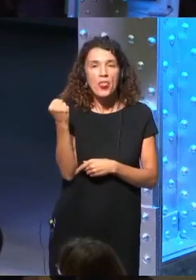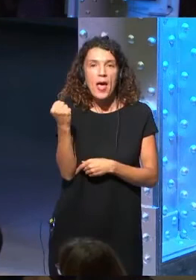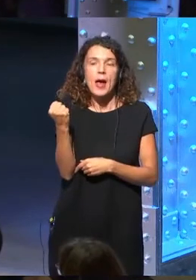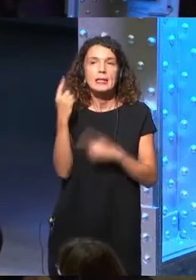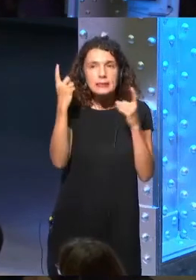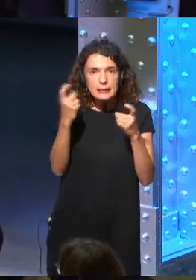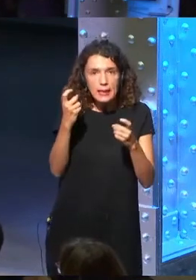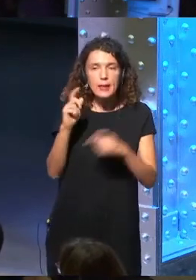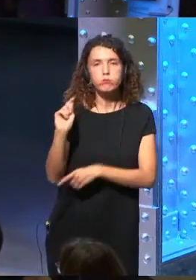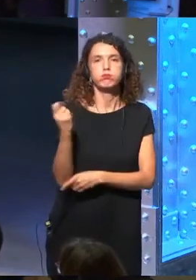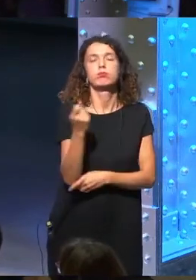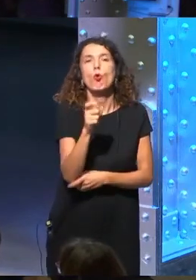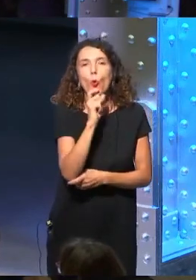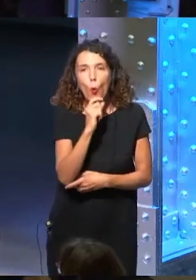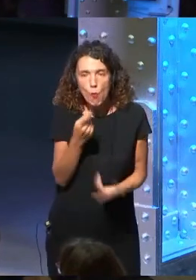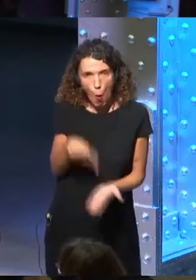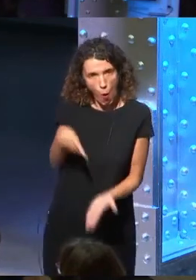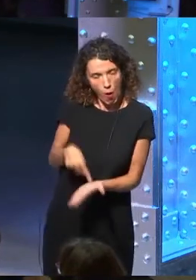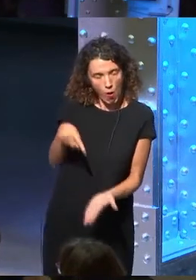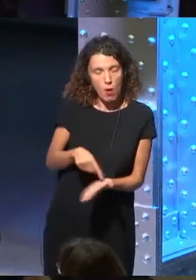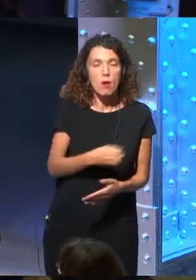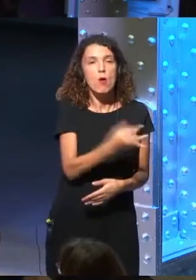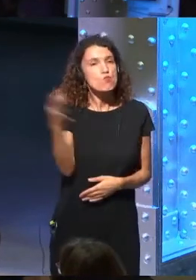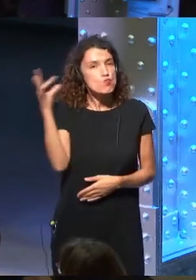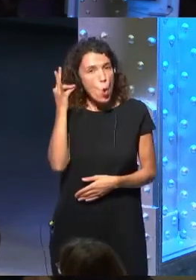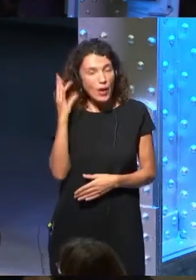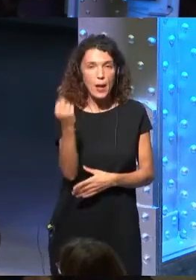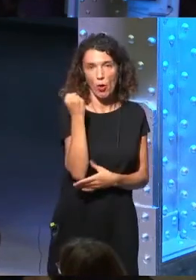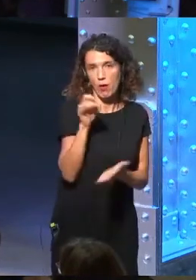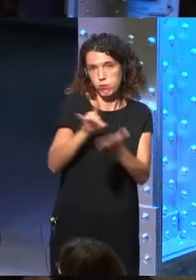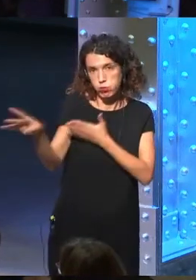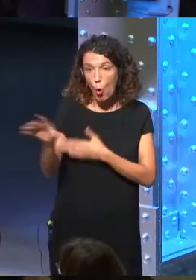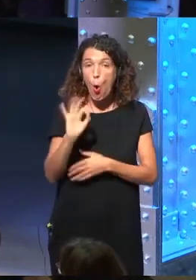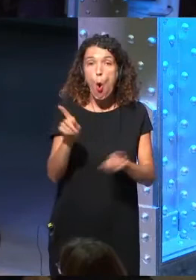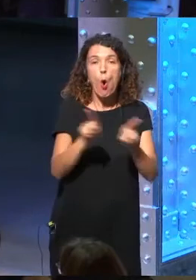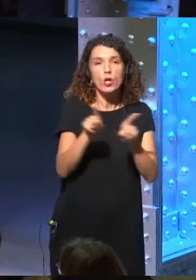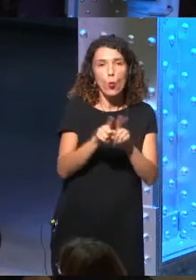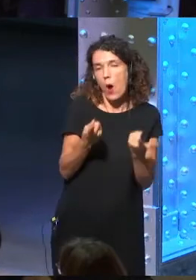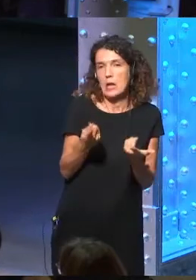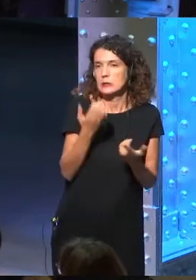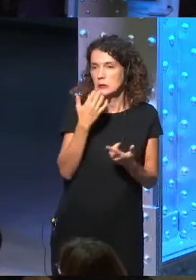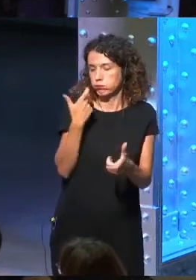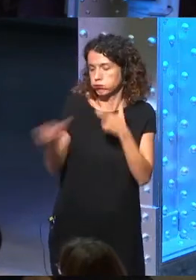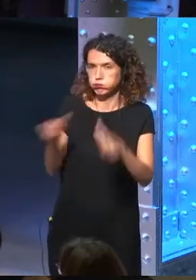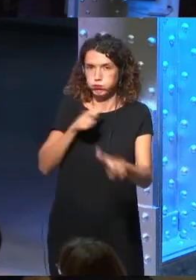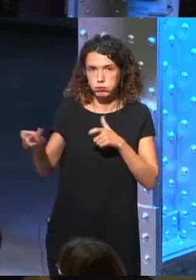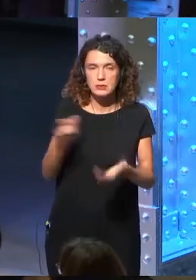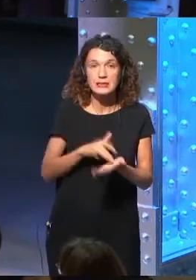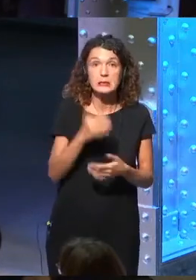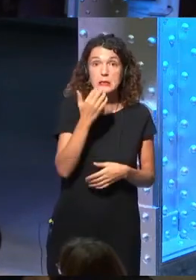in which they're excluded from it or attacked if they reach those